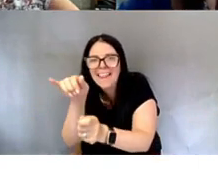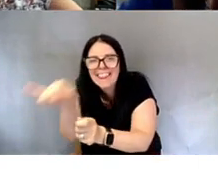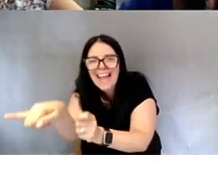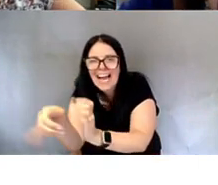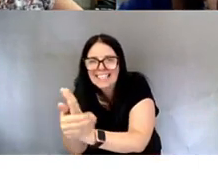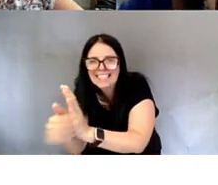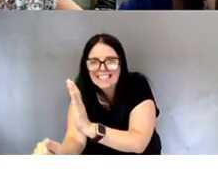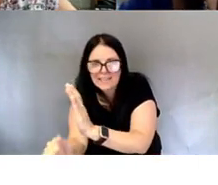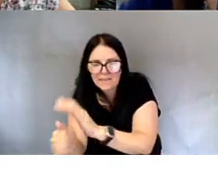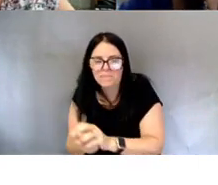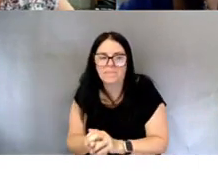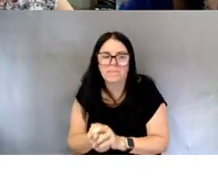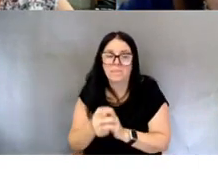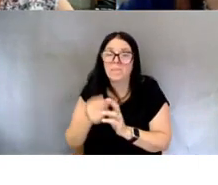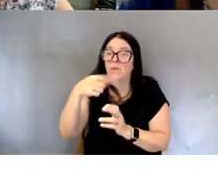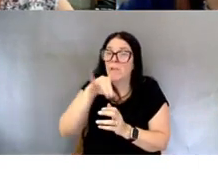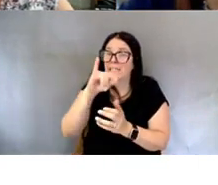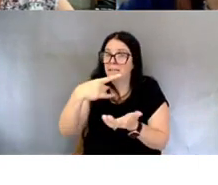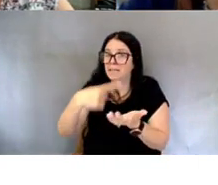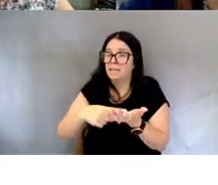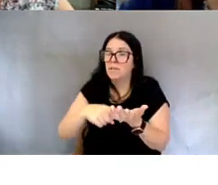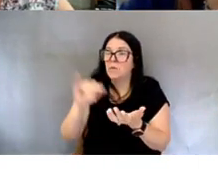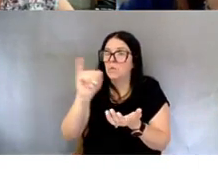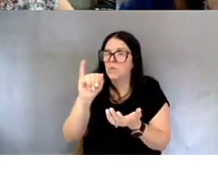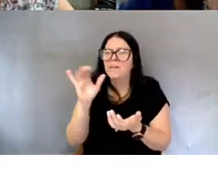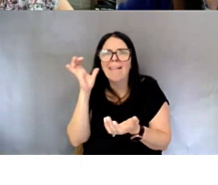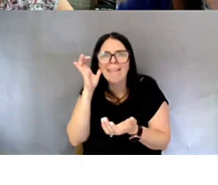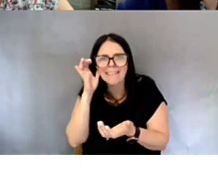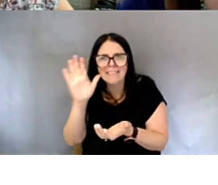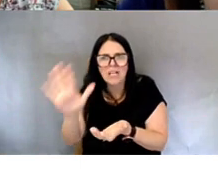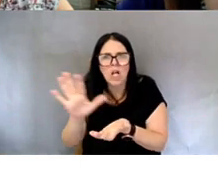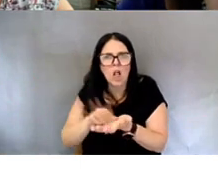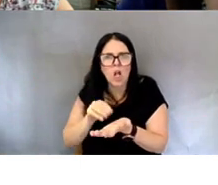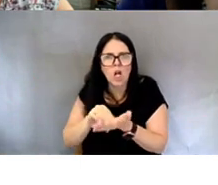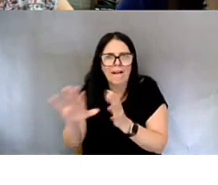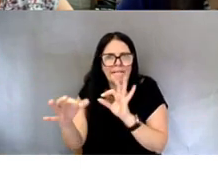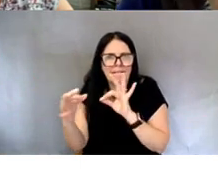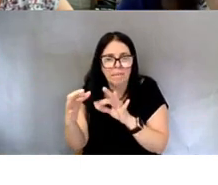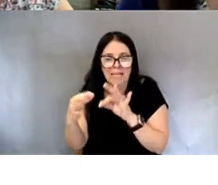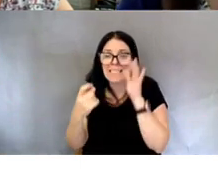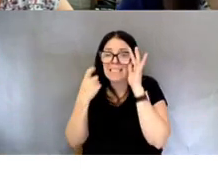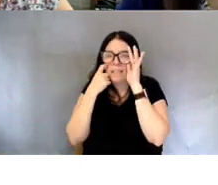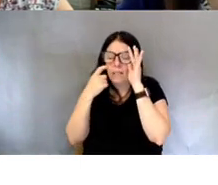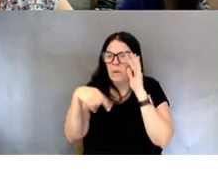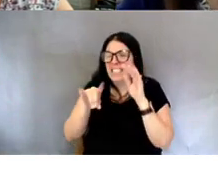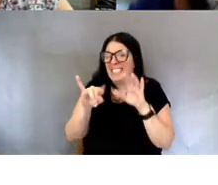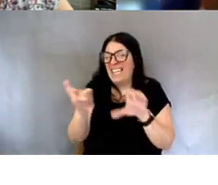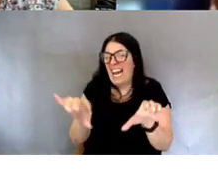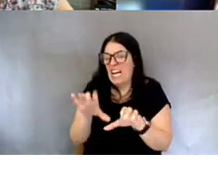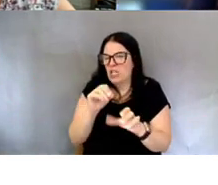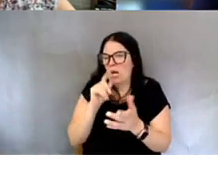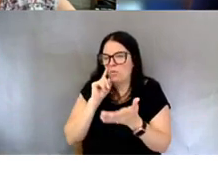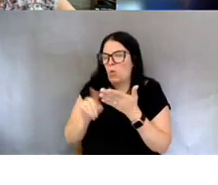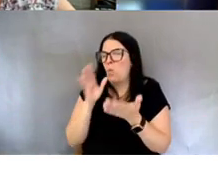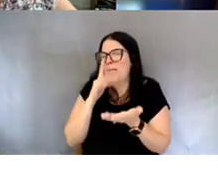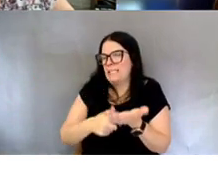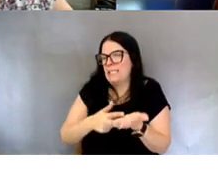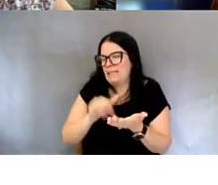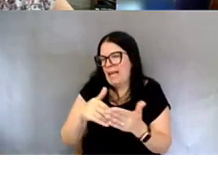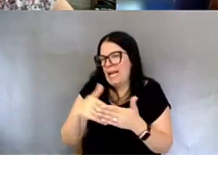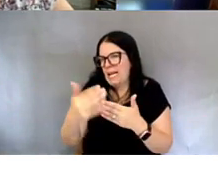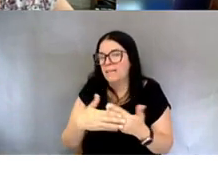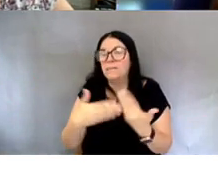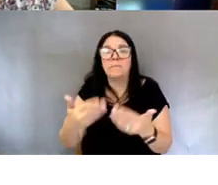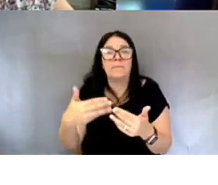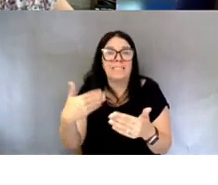spoke briefly about learners' voices, listening to our learners. We did some action and research. We'll talk about that later. Next slide,